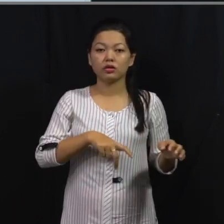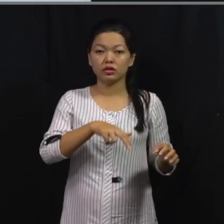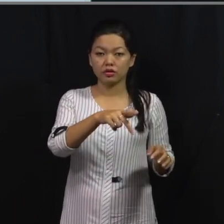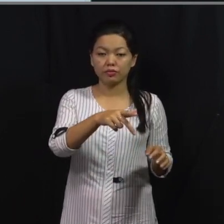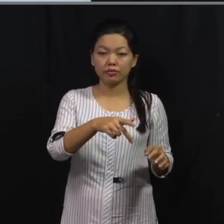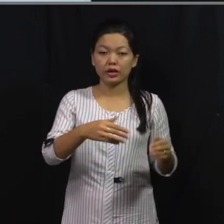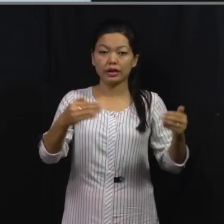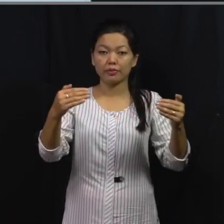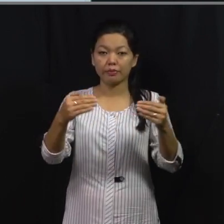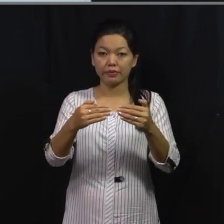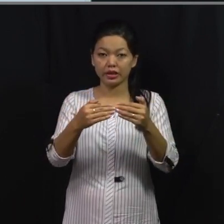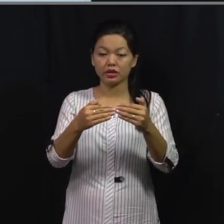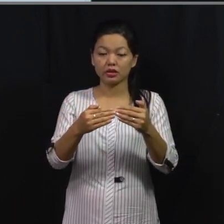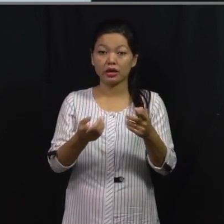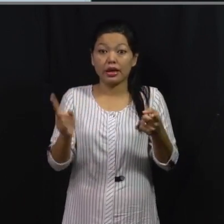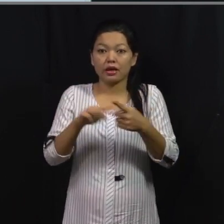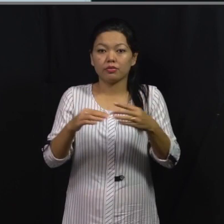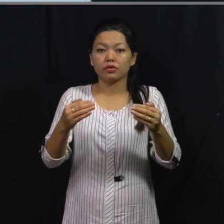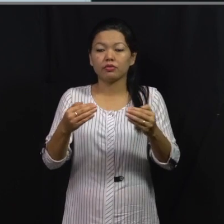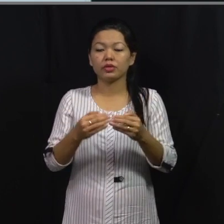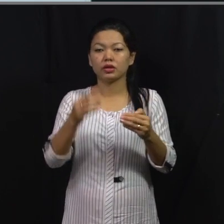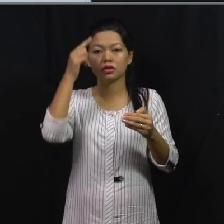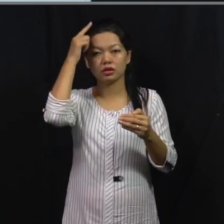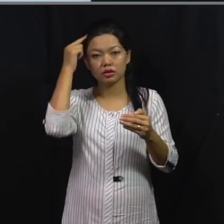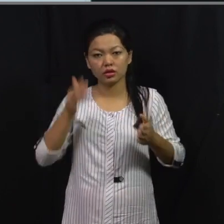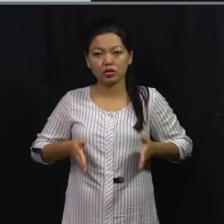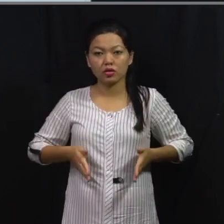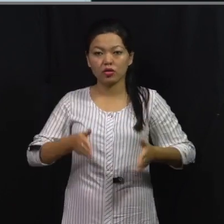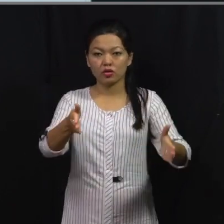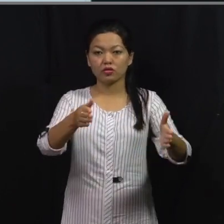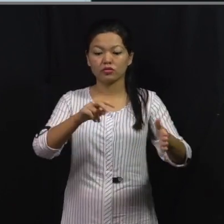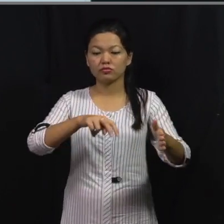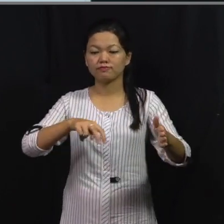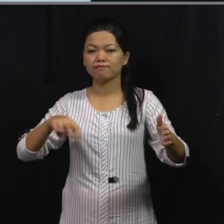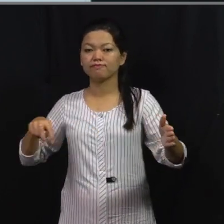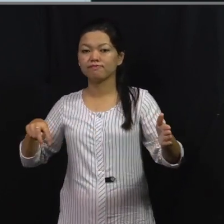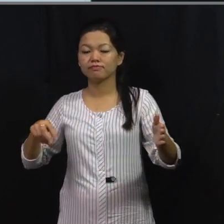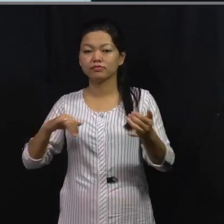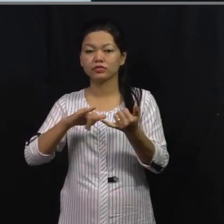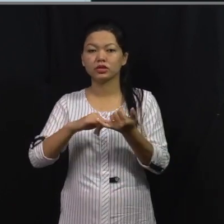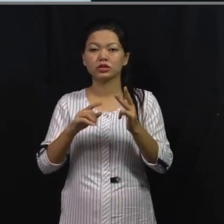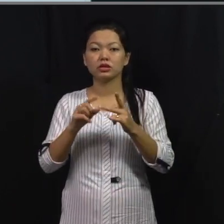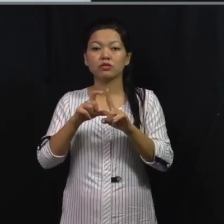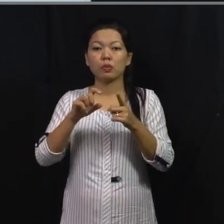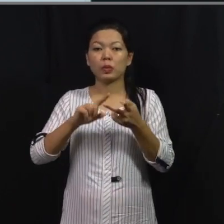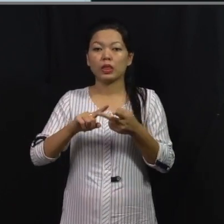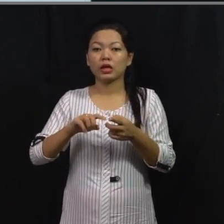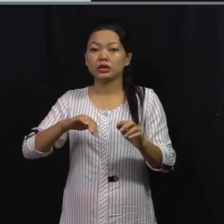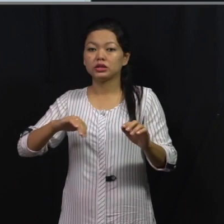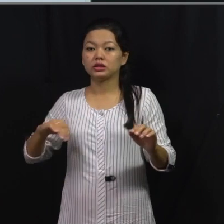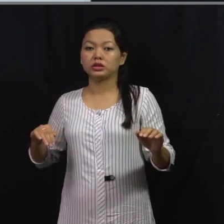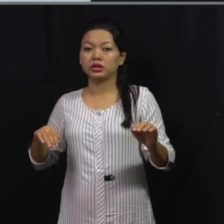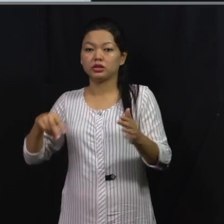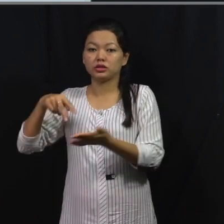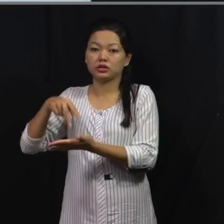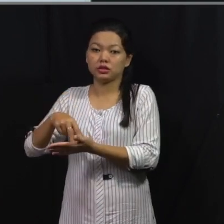Okay, and that is how, you know, they are not homogeneous group, they are not similar with the other group. and like I've mentioned, they are